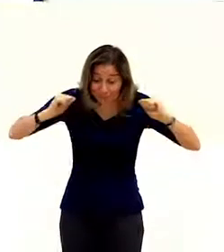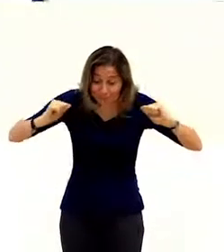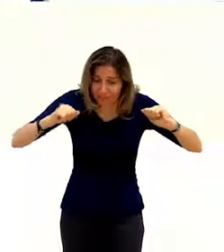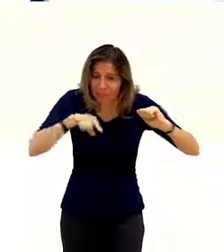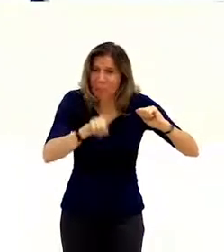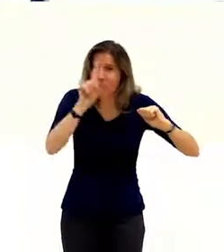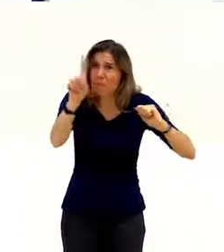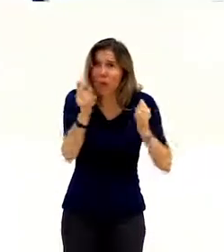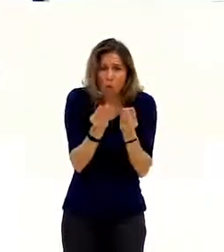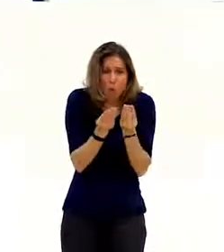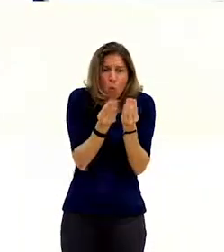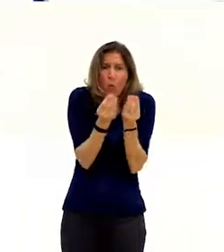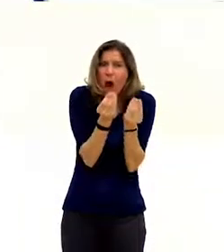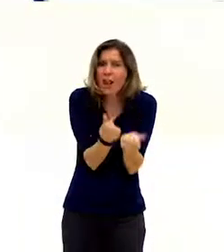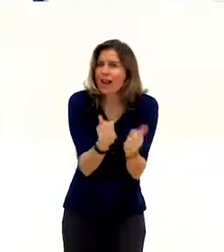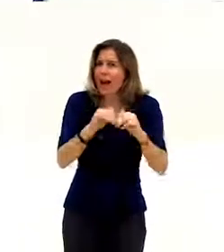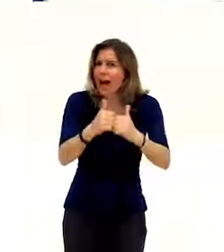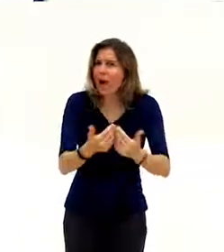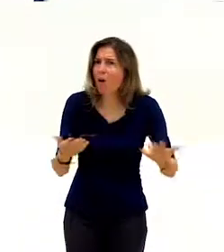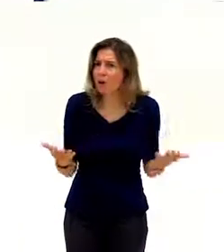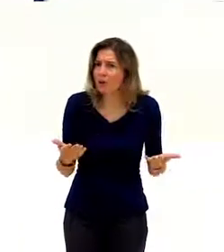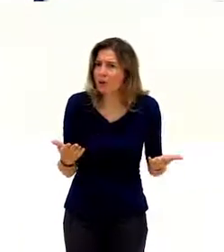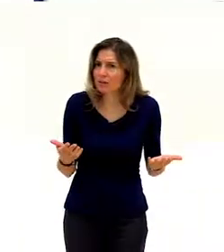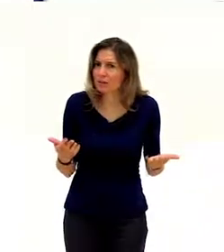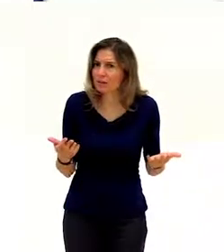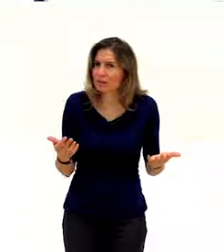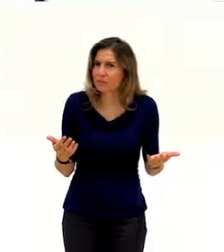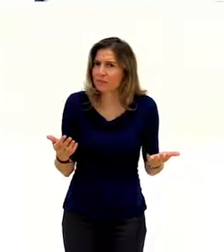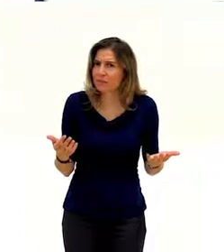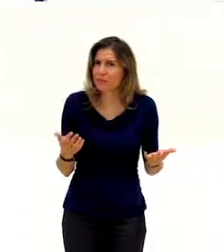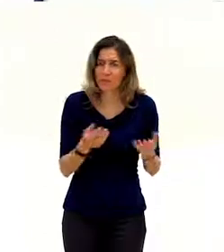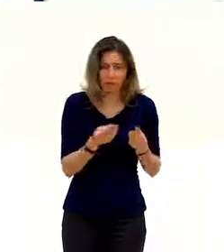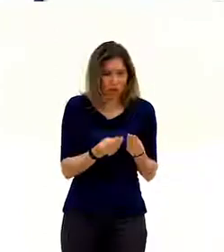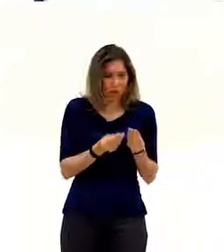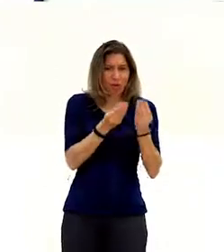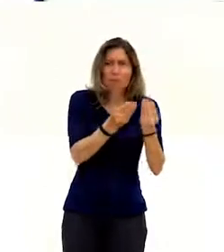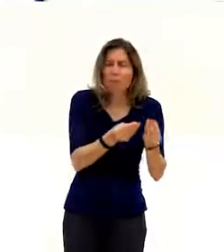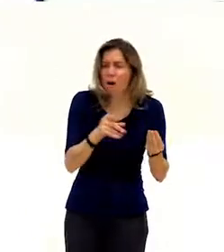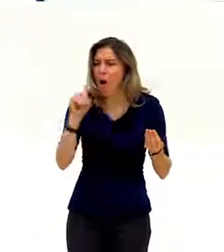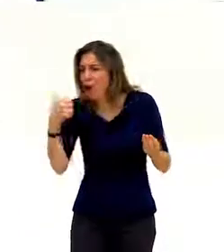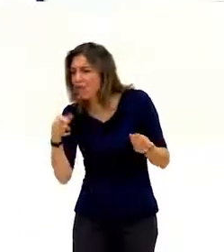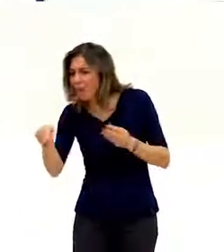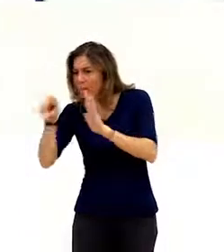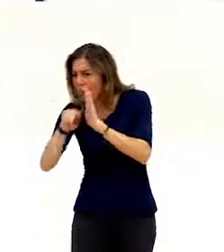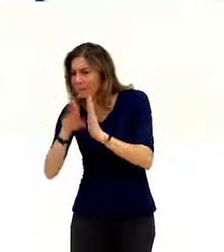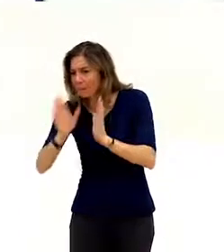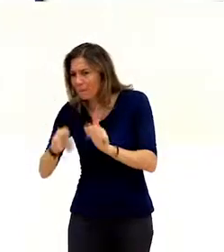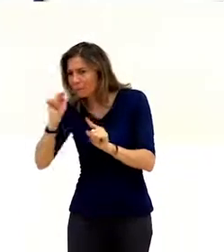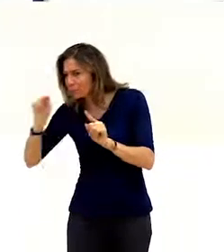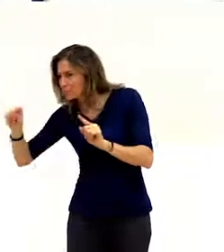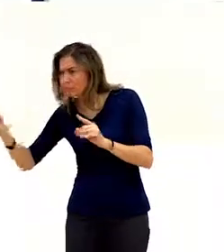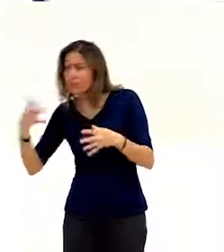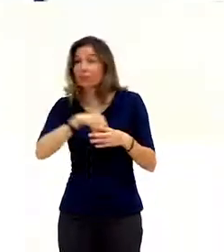deliver quality. How are you going to take into account other aspects of policy? Social